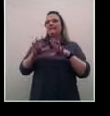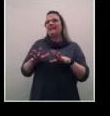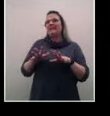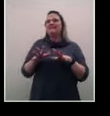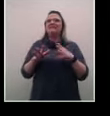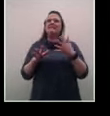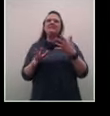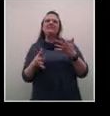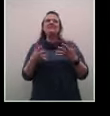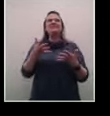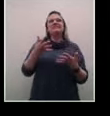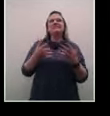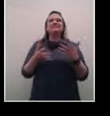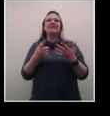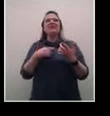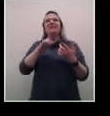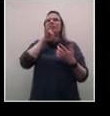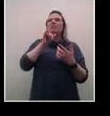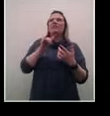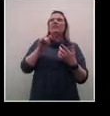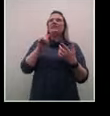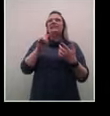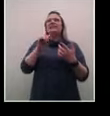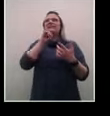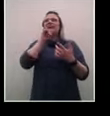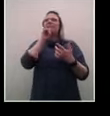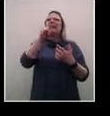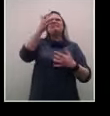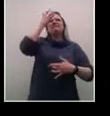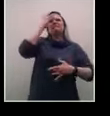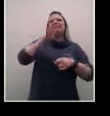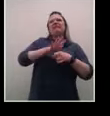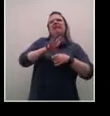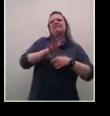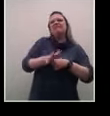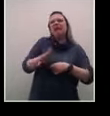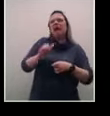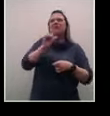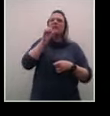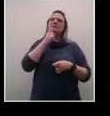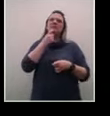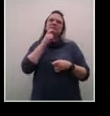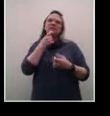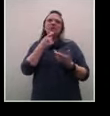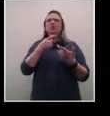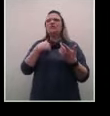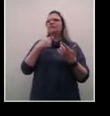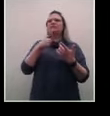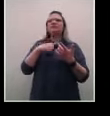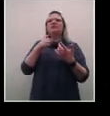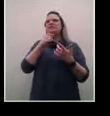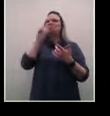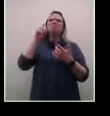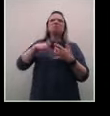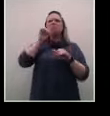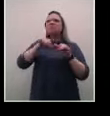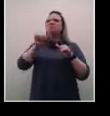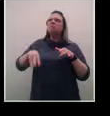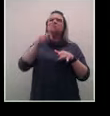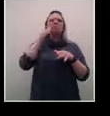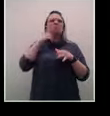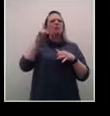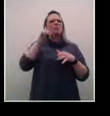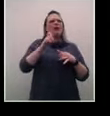I'm really sick and I'm really not sick enough to stay home. I can still work. I really have to earn money. So we don't